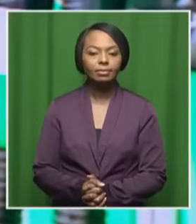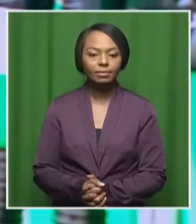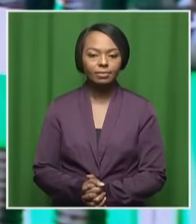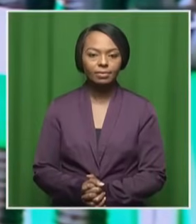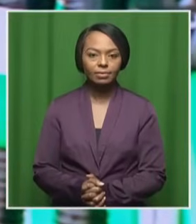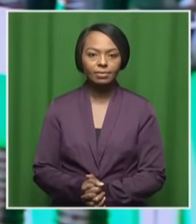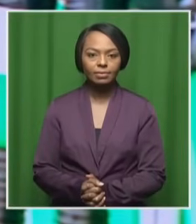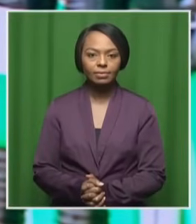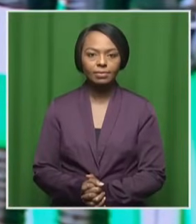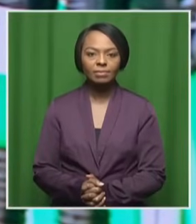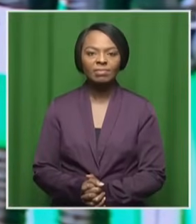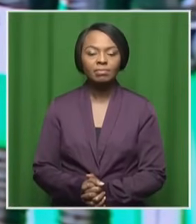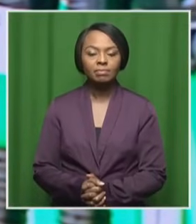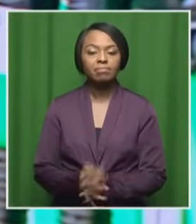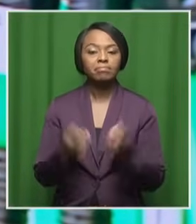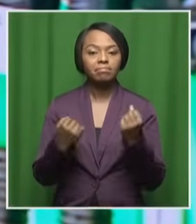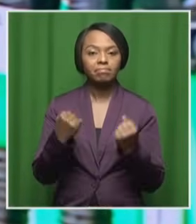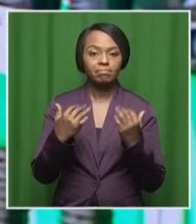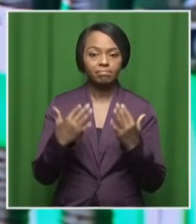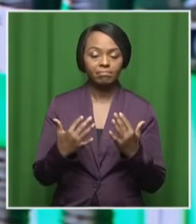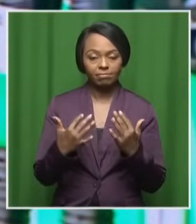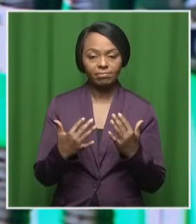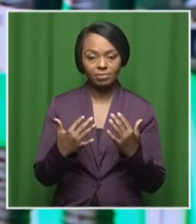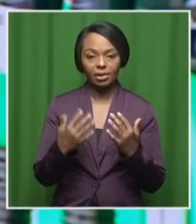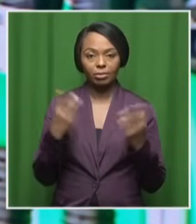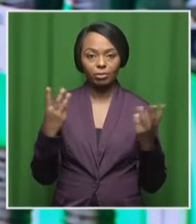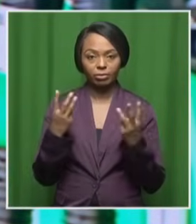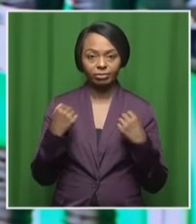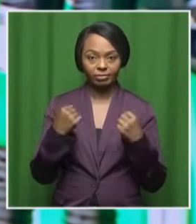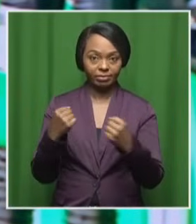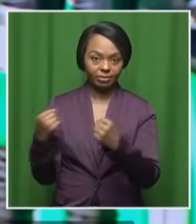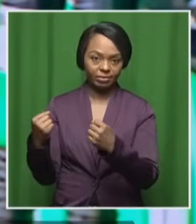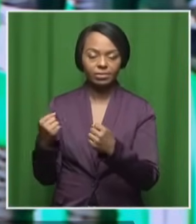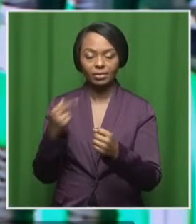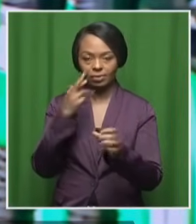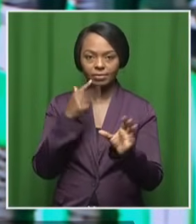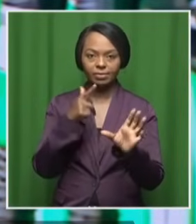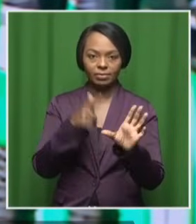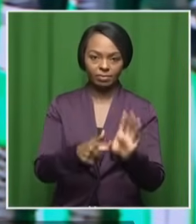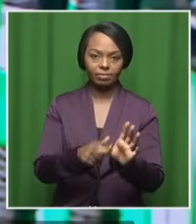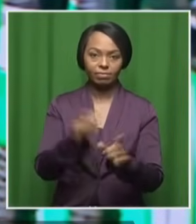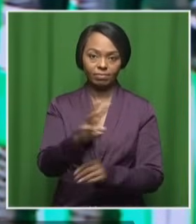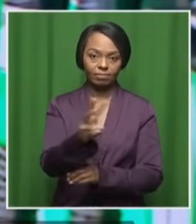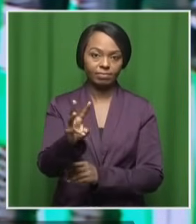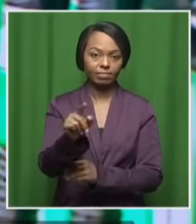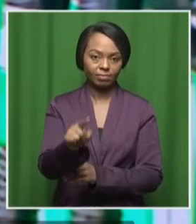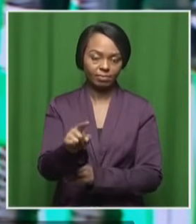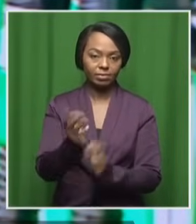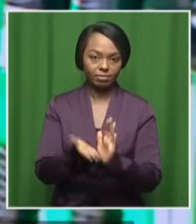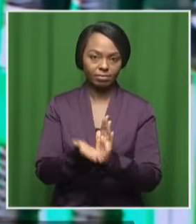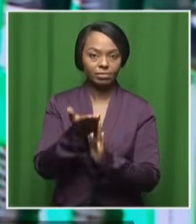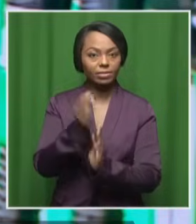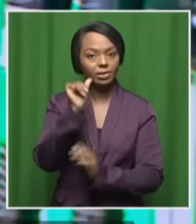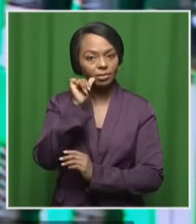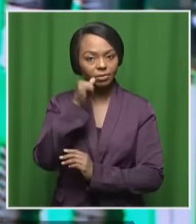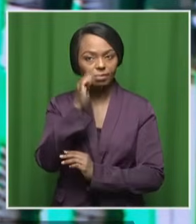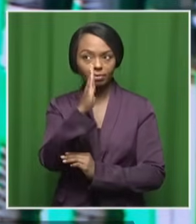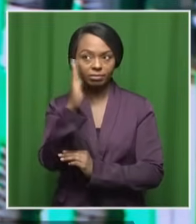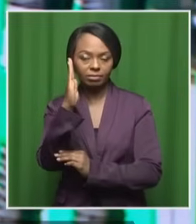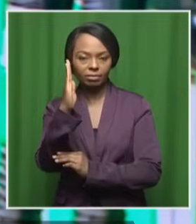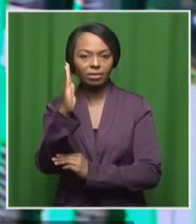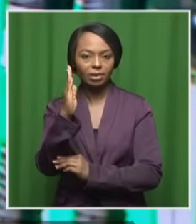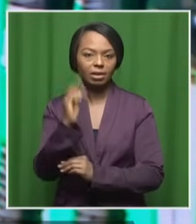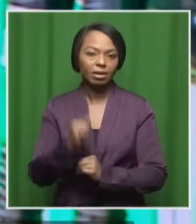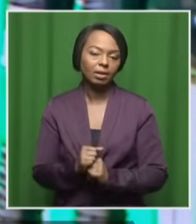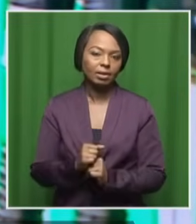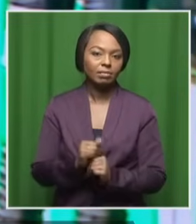Motorists must brace for steep fuel price increases coming to effect at midnight tomorrow. The Automobile Association says it expects